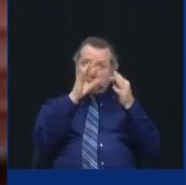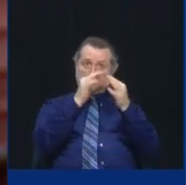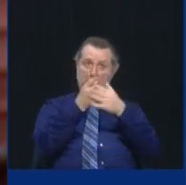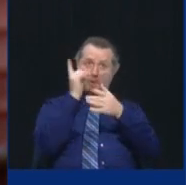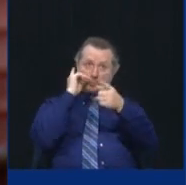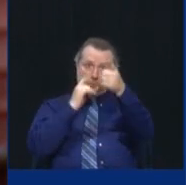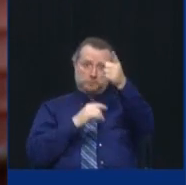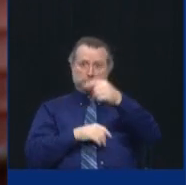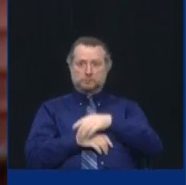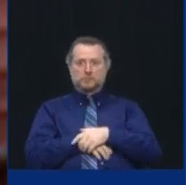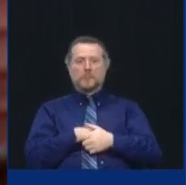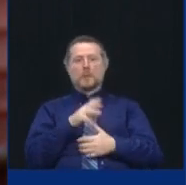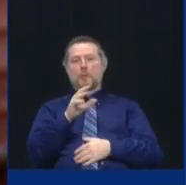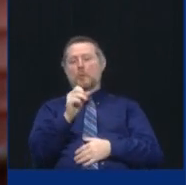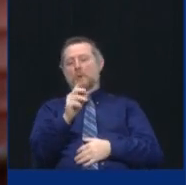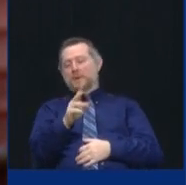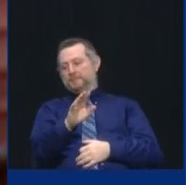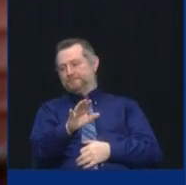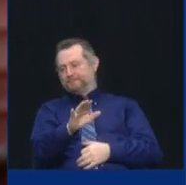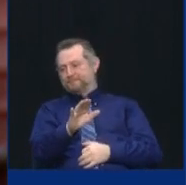right.